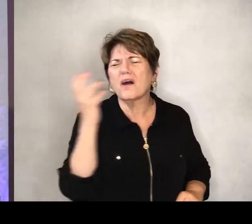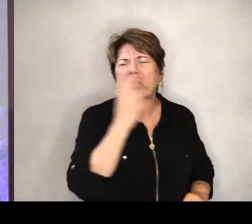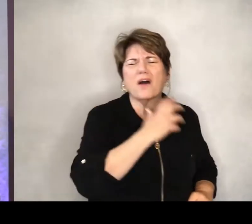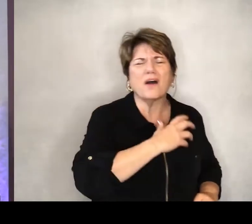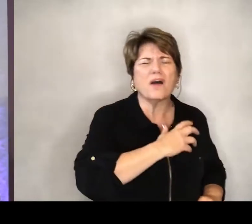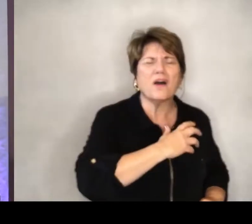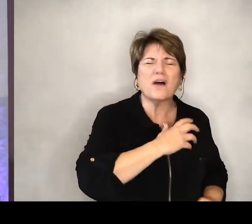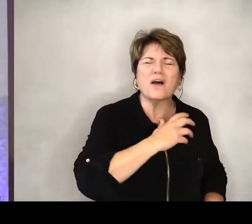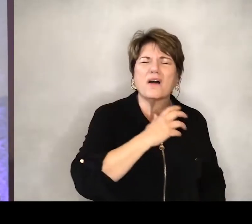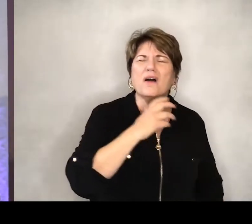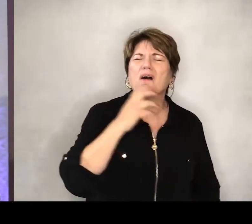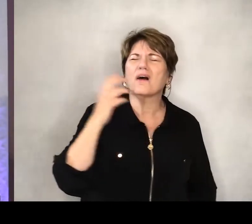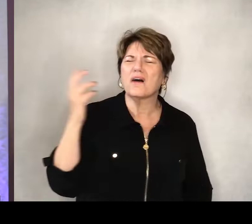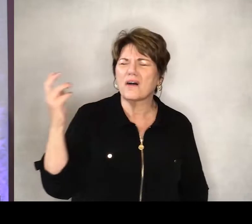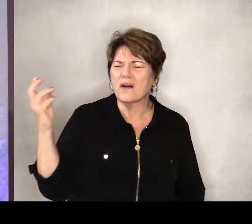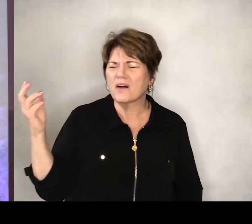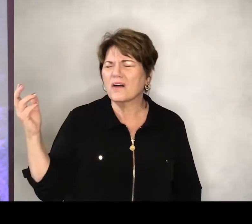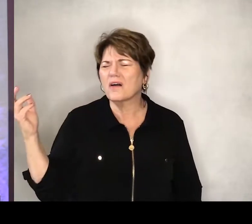Oh,